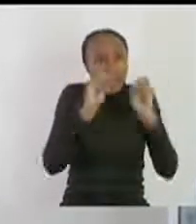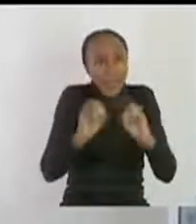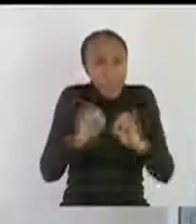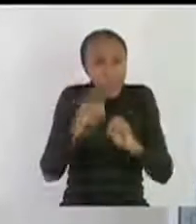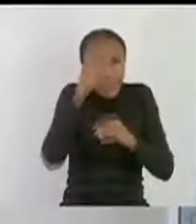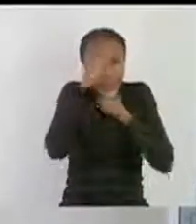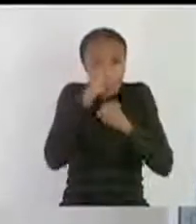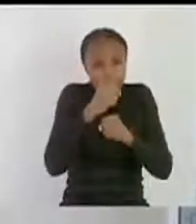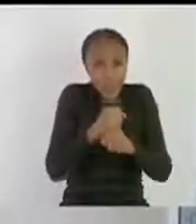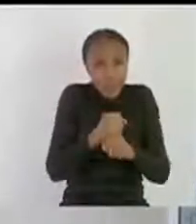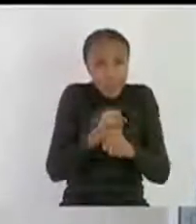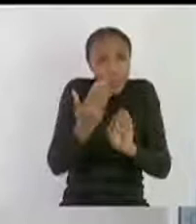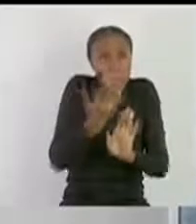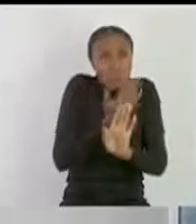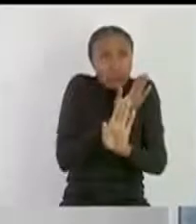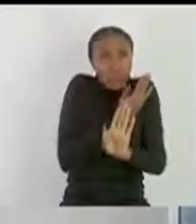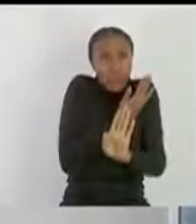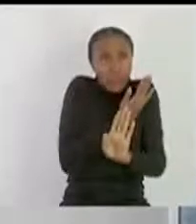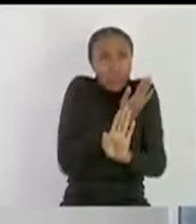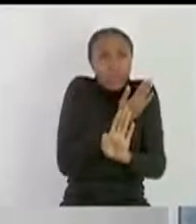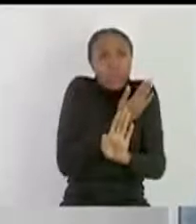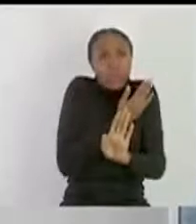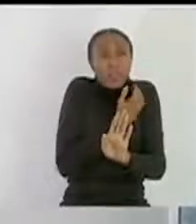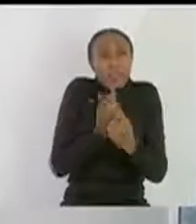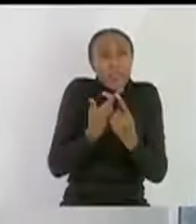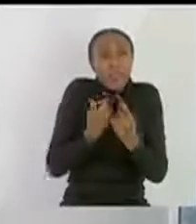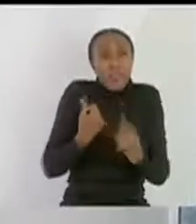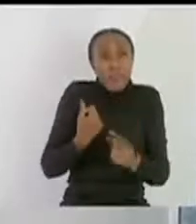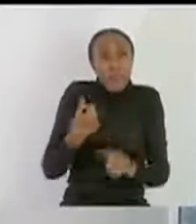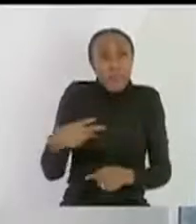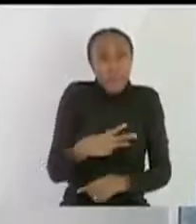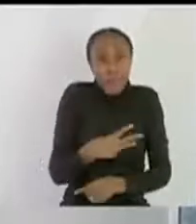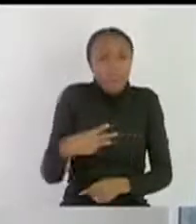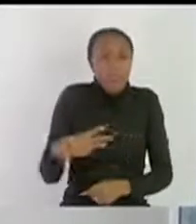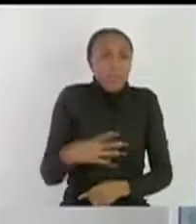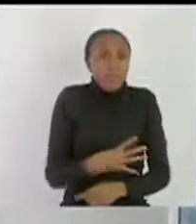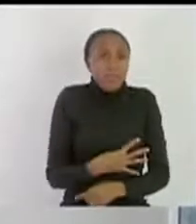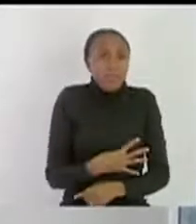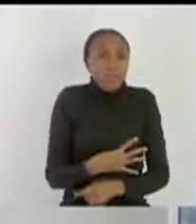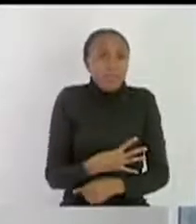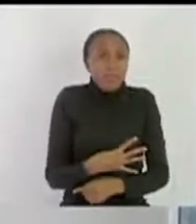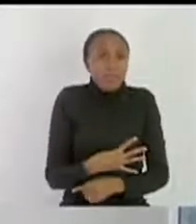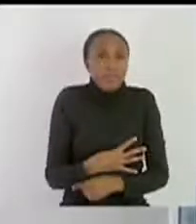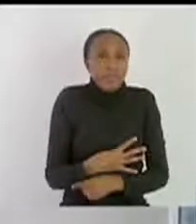faithfulness can protect you from getting HIV and AIDS.